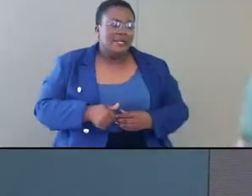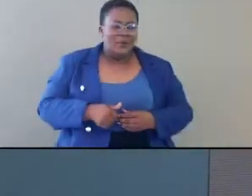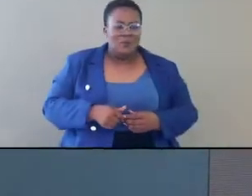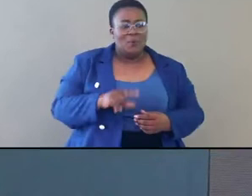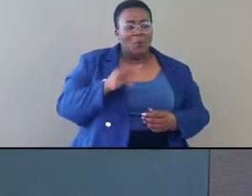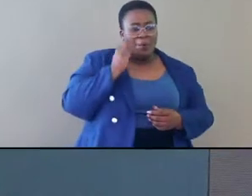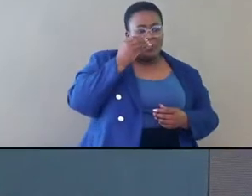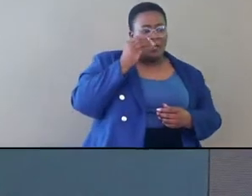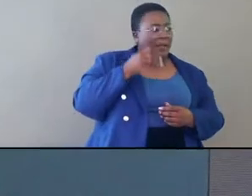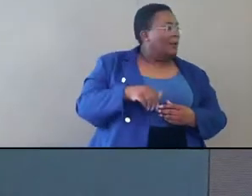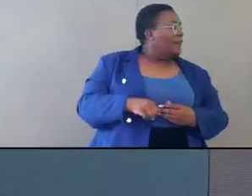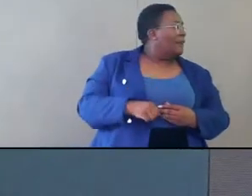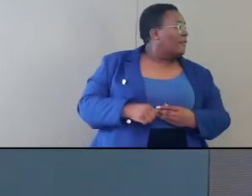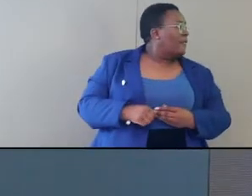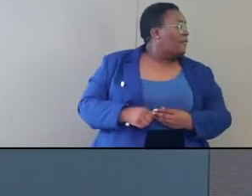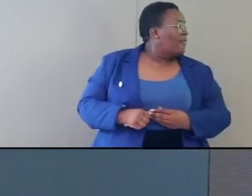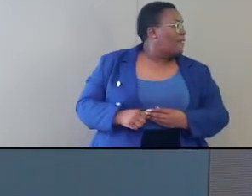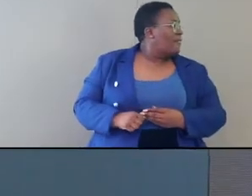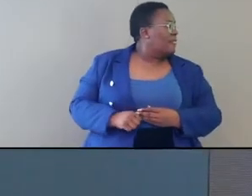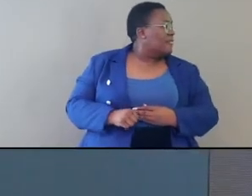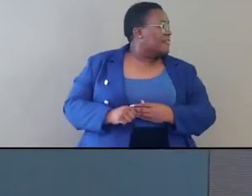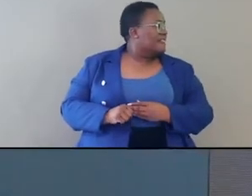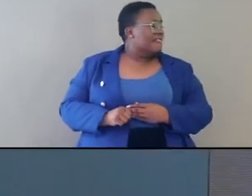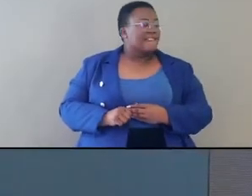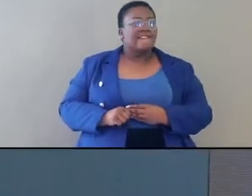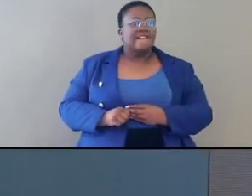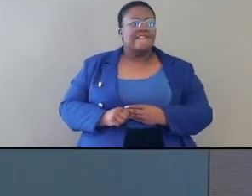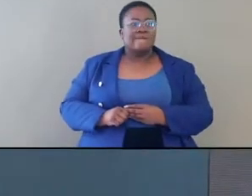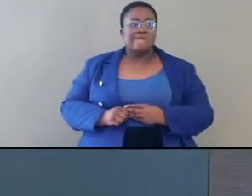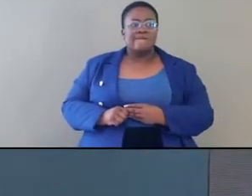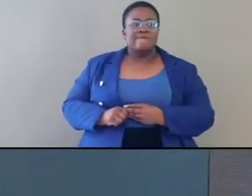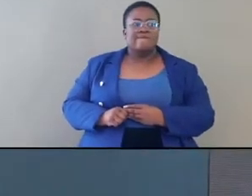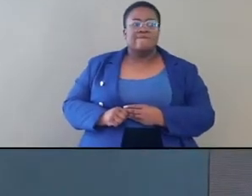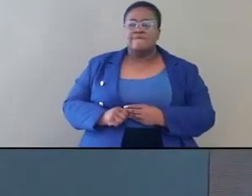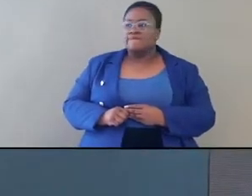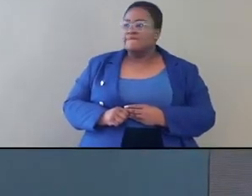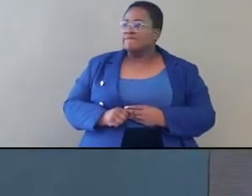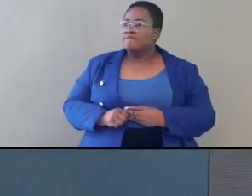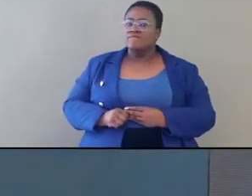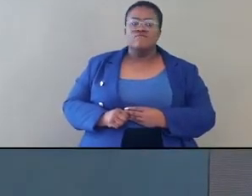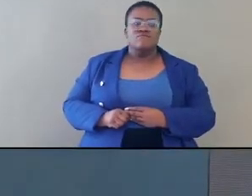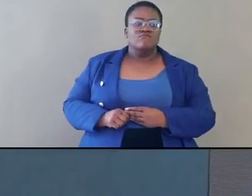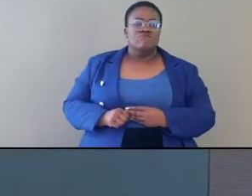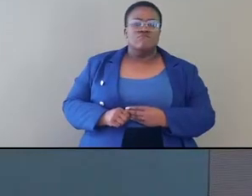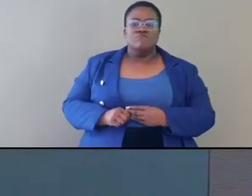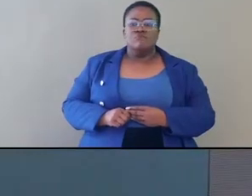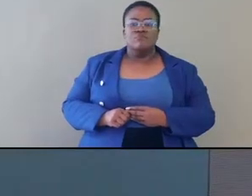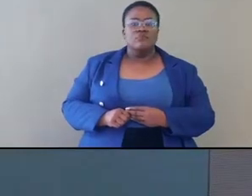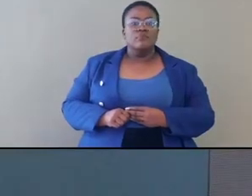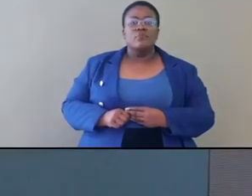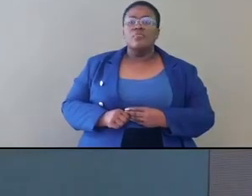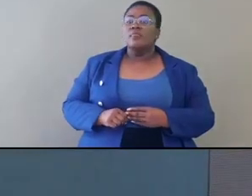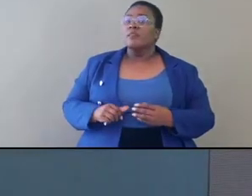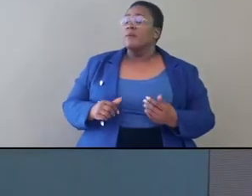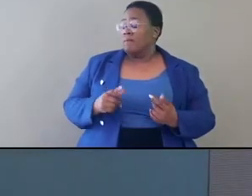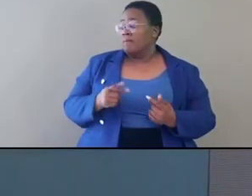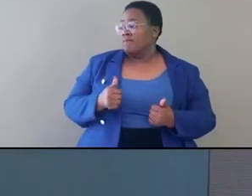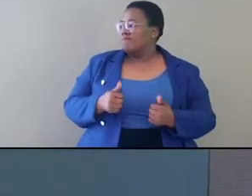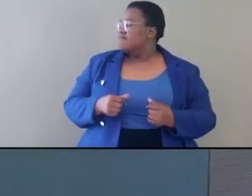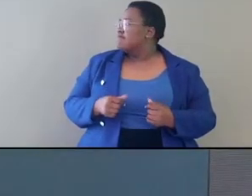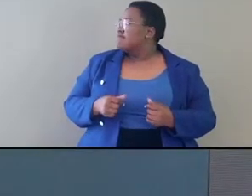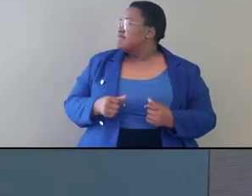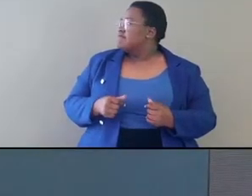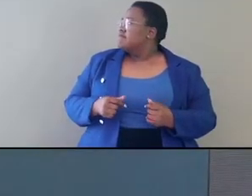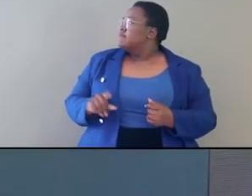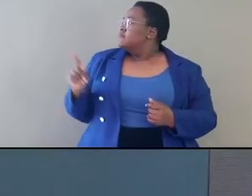you know my sister there are fundamental facts that you've put forward here which are